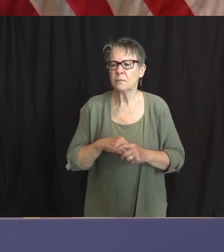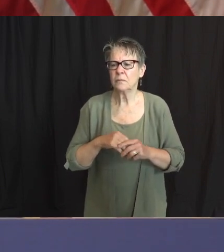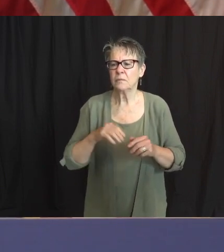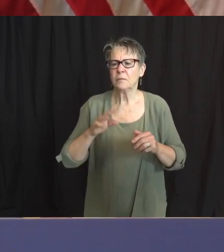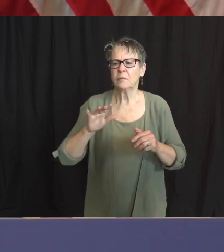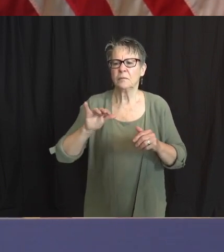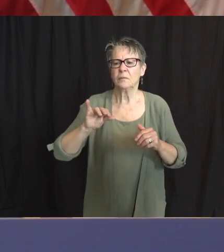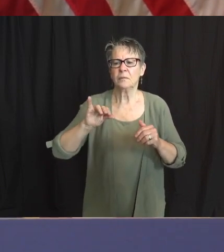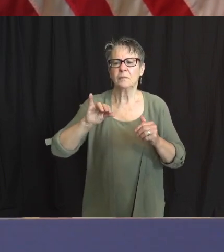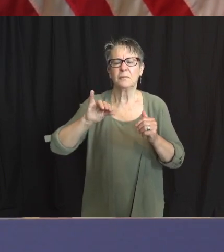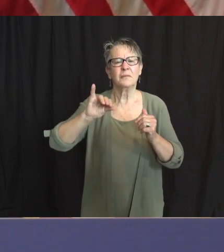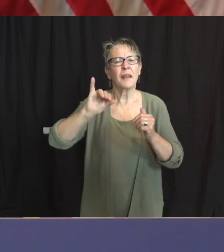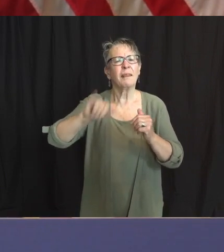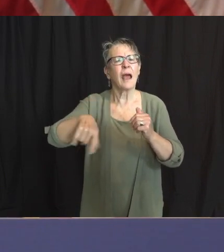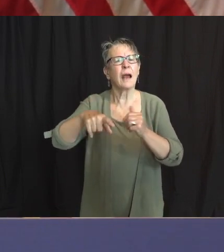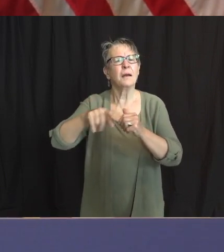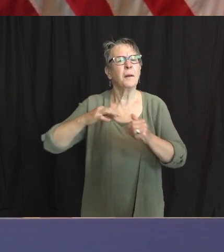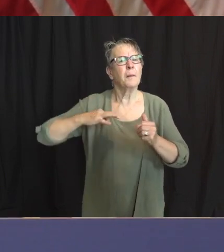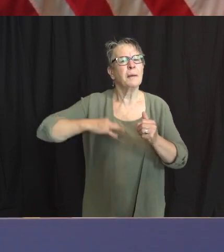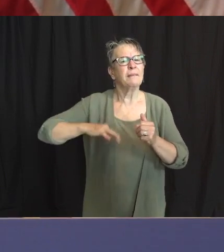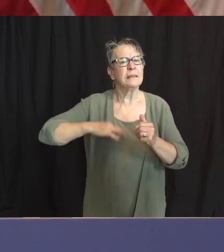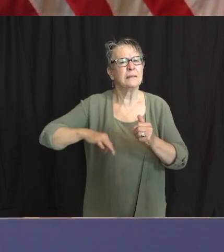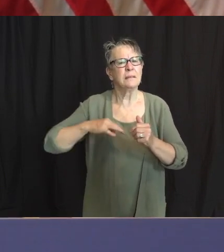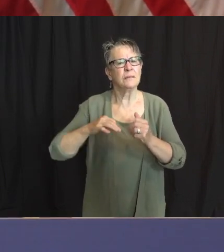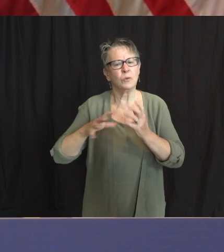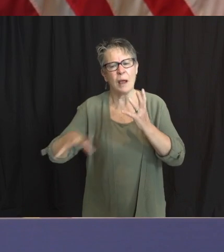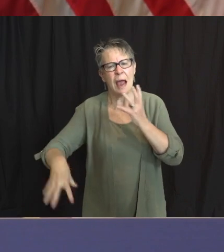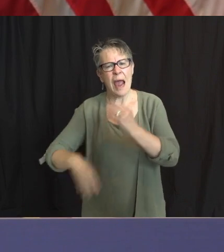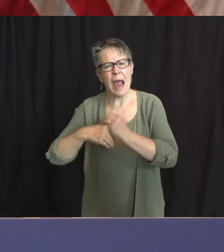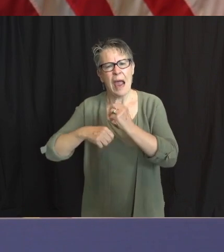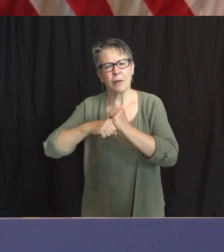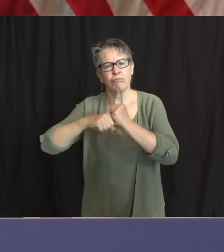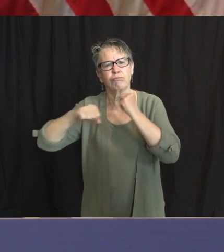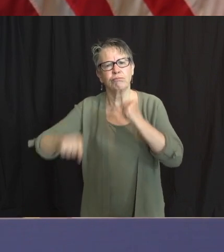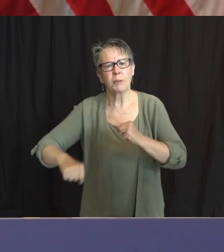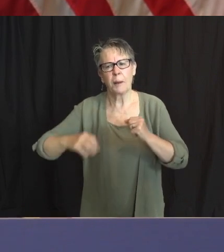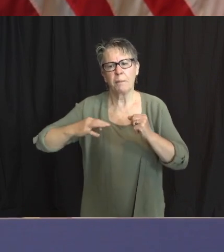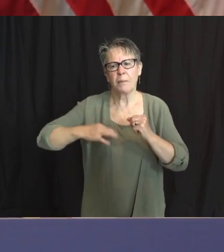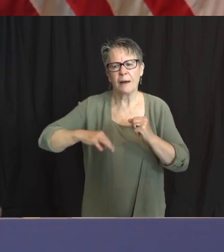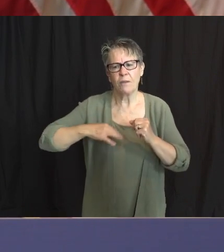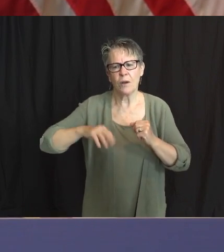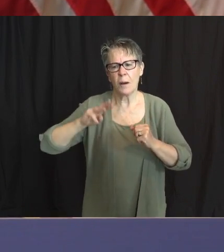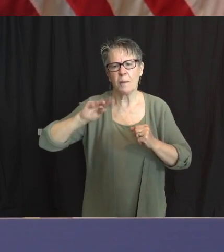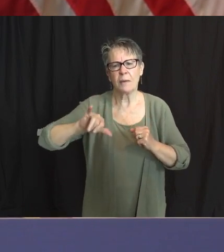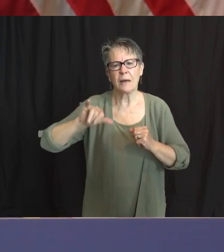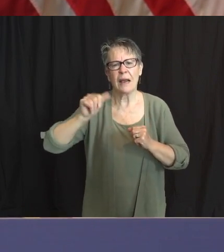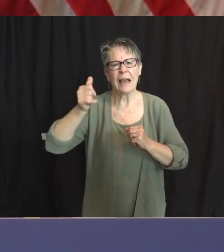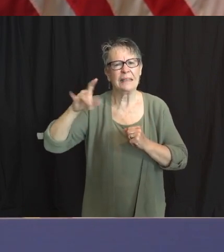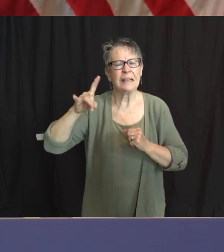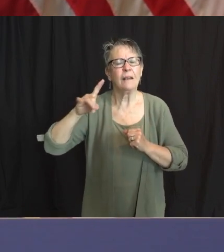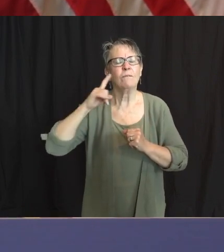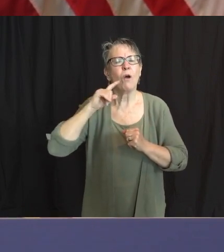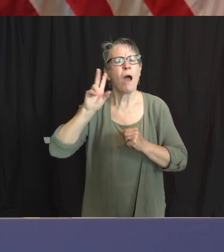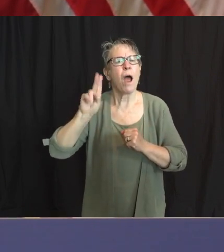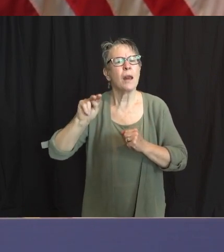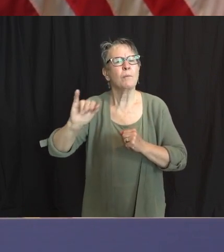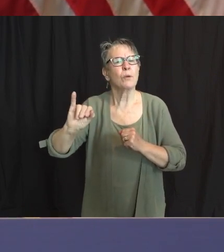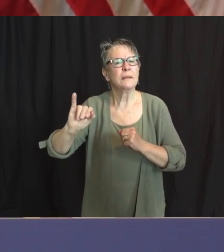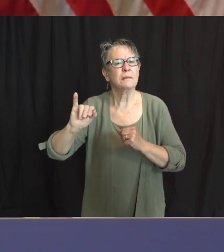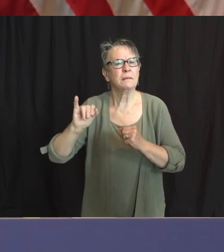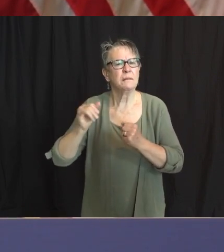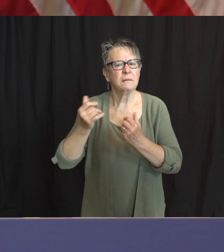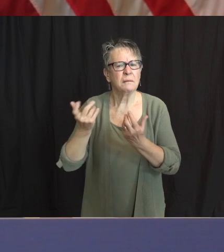yet, and how quickly those residents will get the benefits. And you mentioned in your remarks today about a return